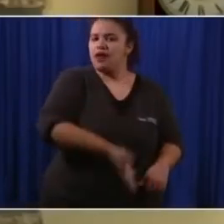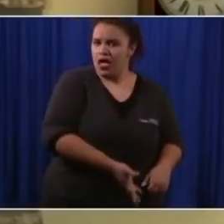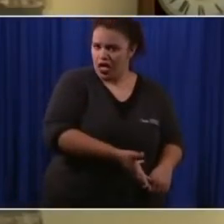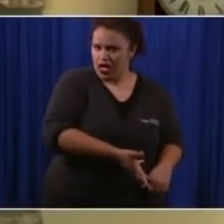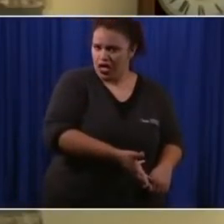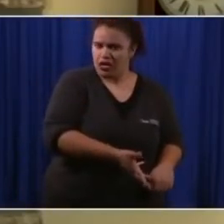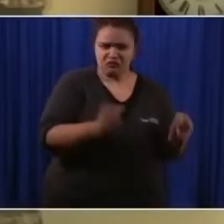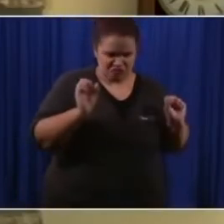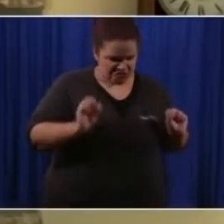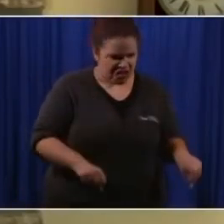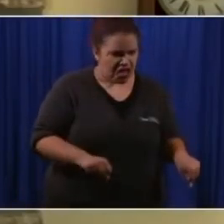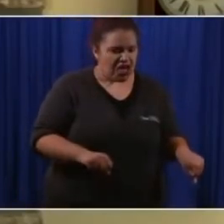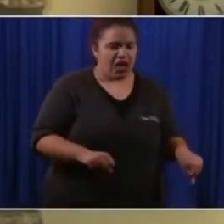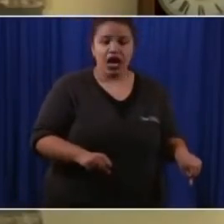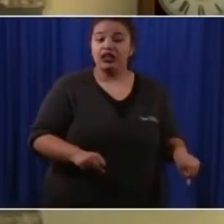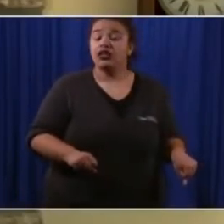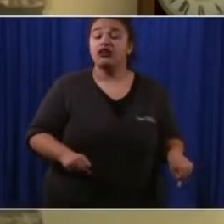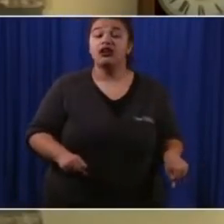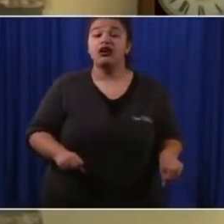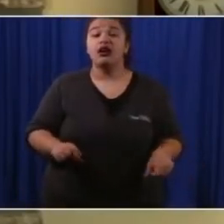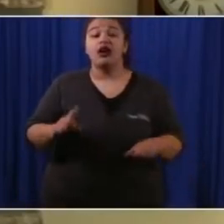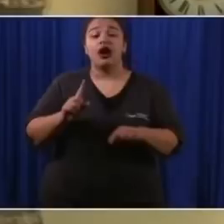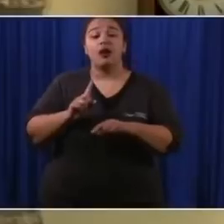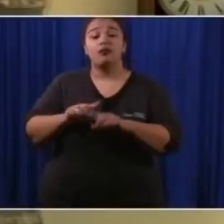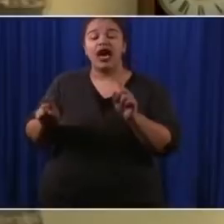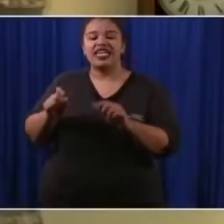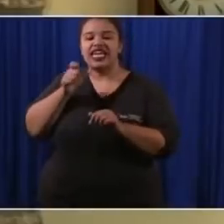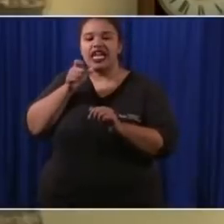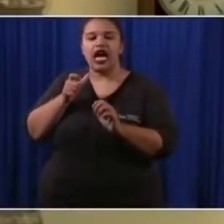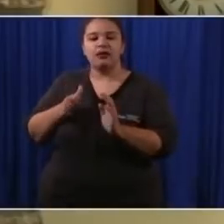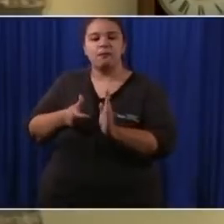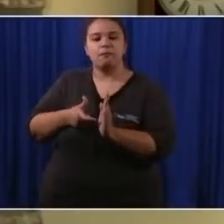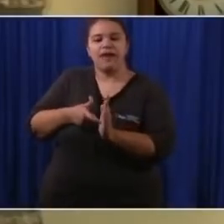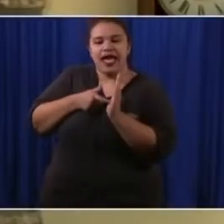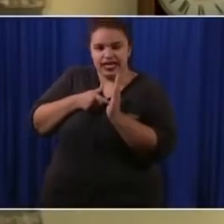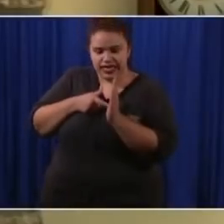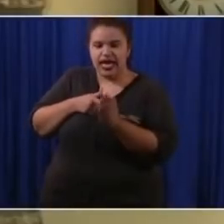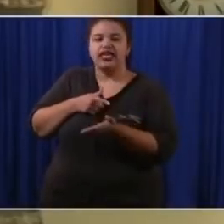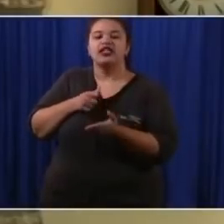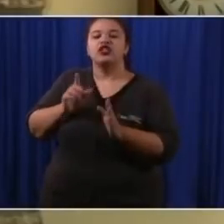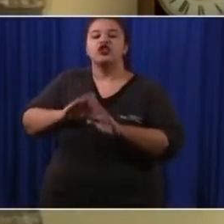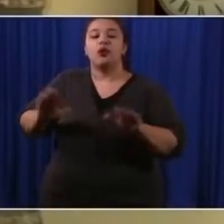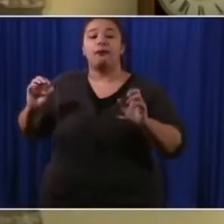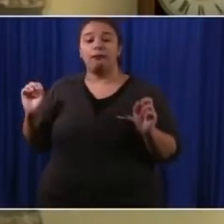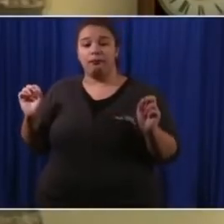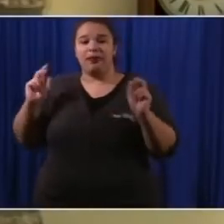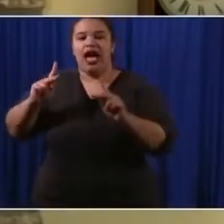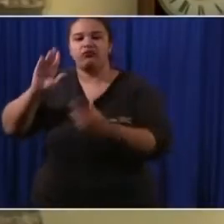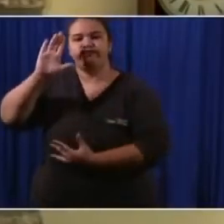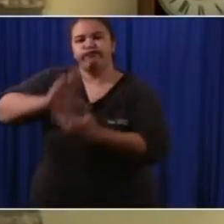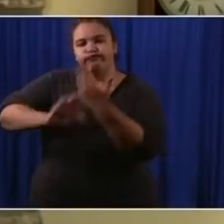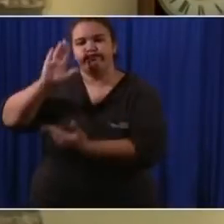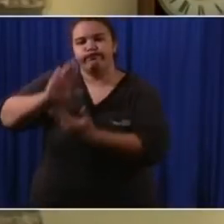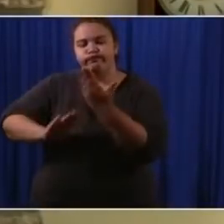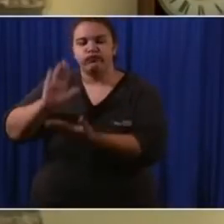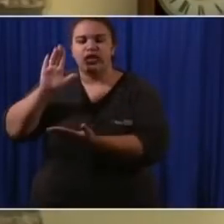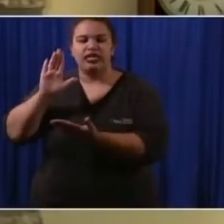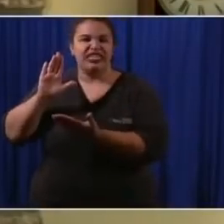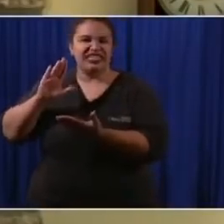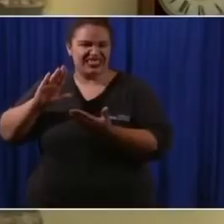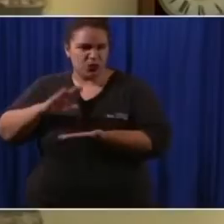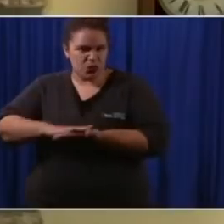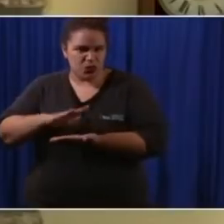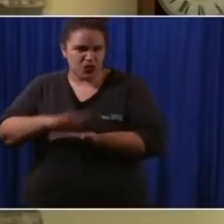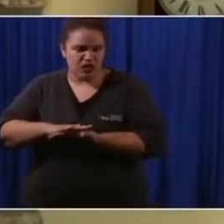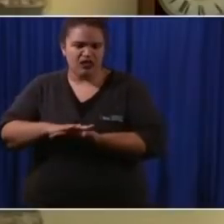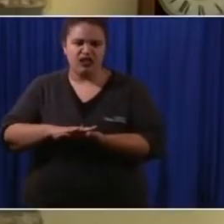to mandate that children go back to the classroom to have face-to-face learning. The optics, right or wrong, appear to send a